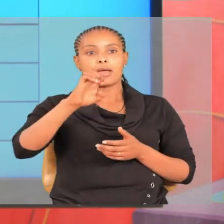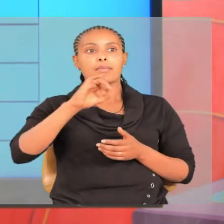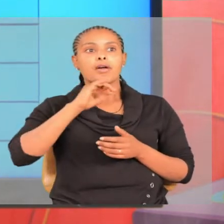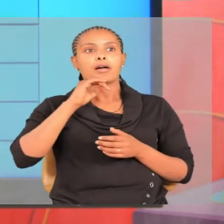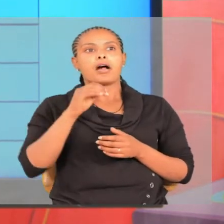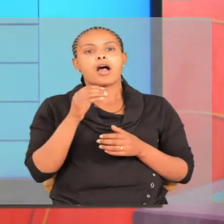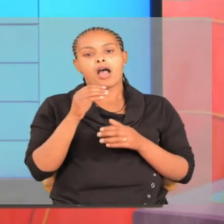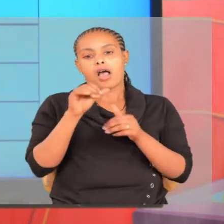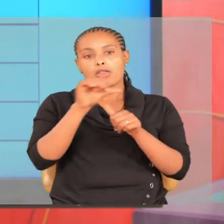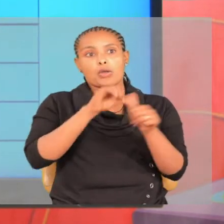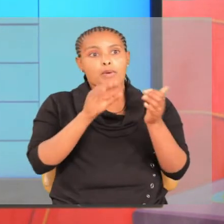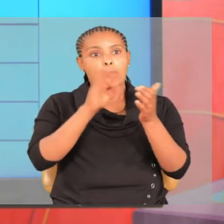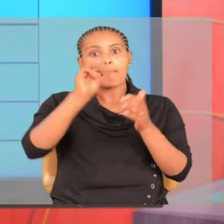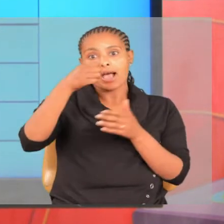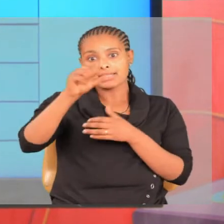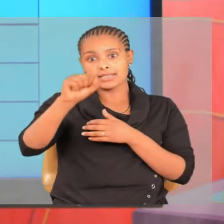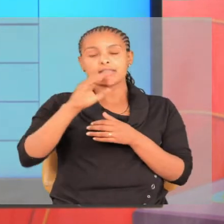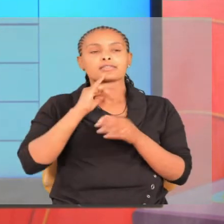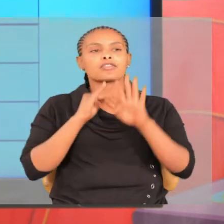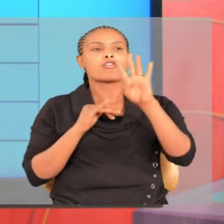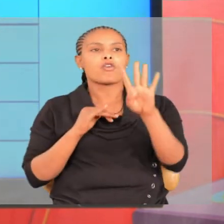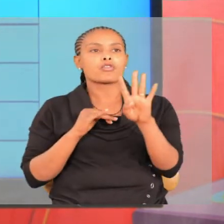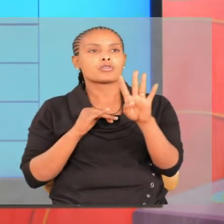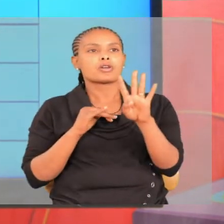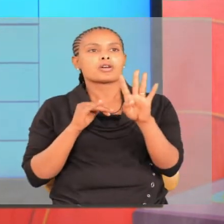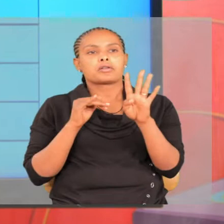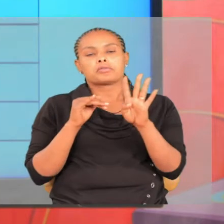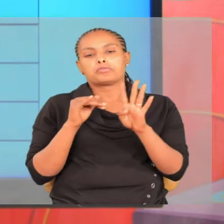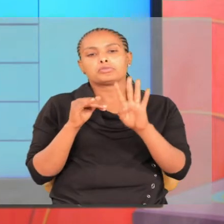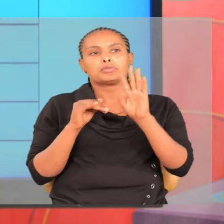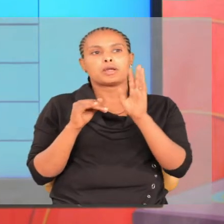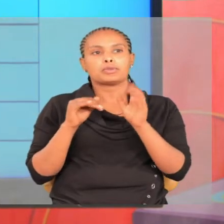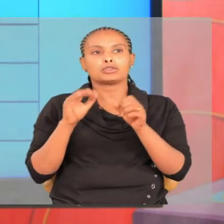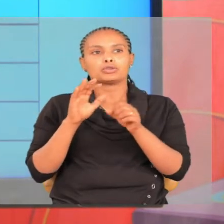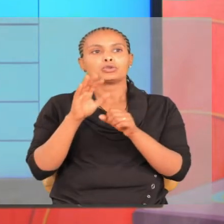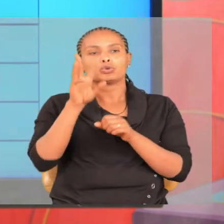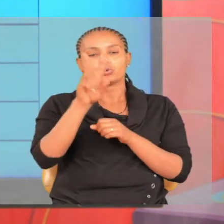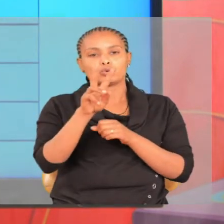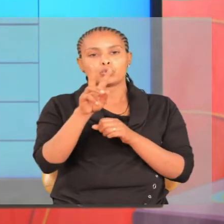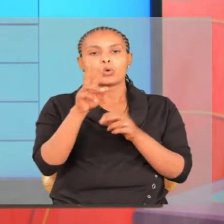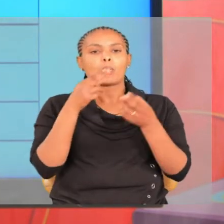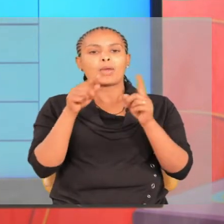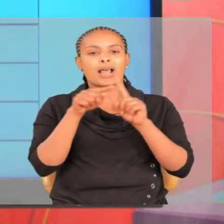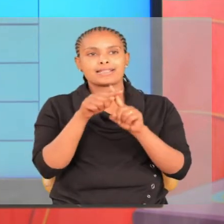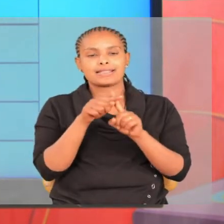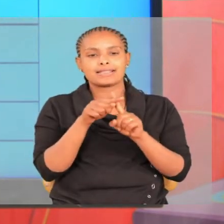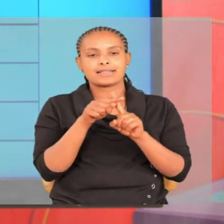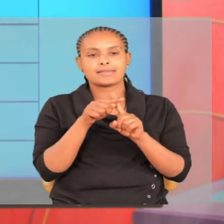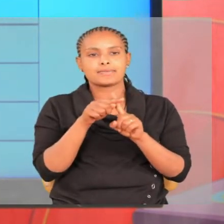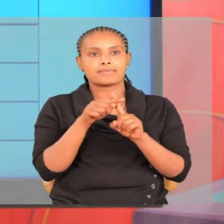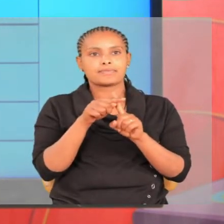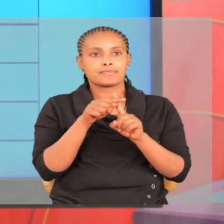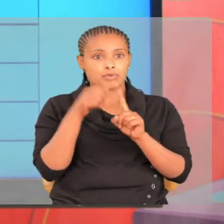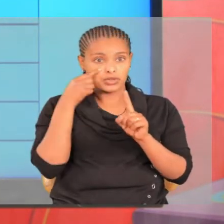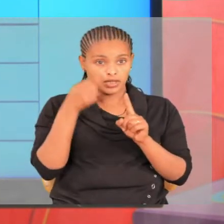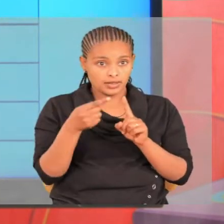4 and atomic number 2, charge 2 plus. You